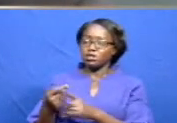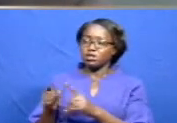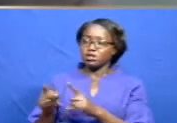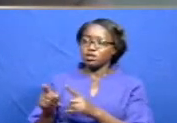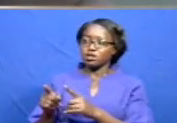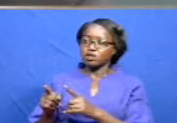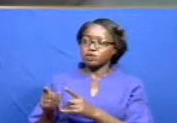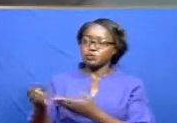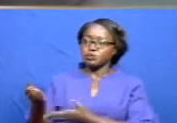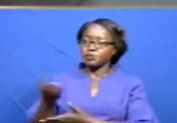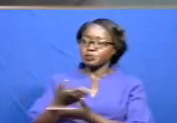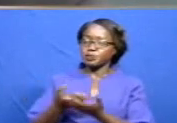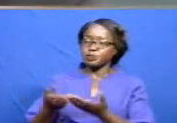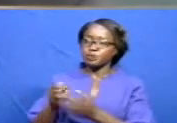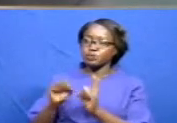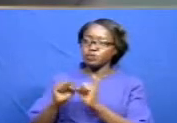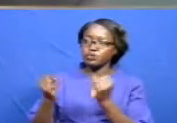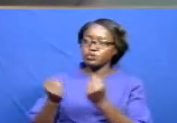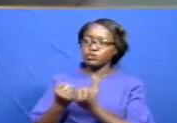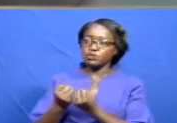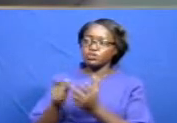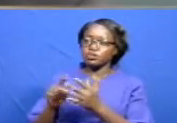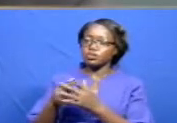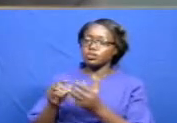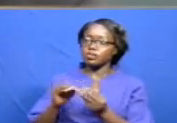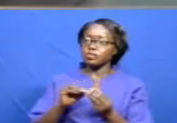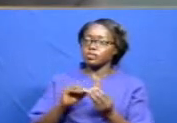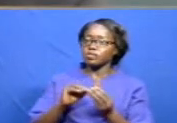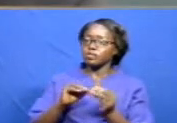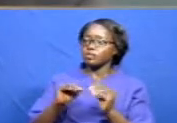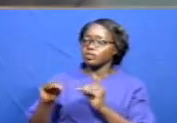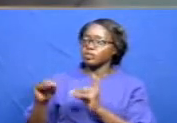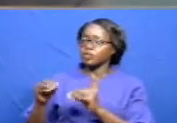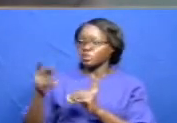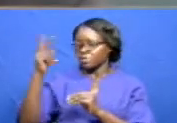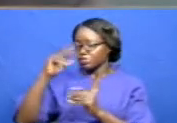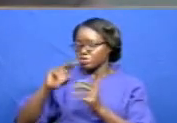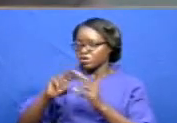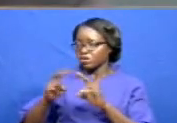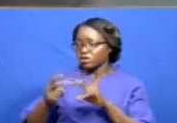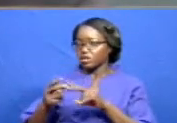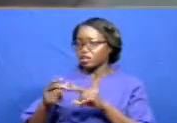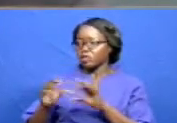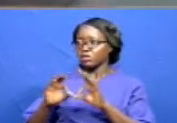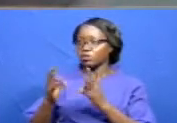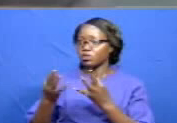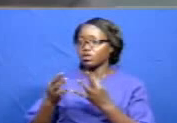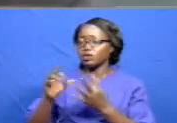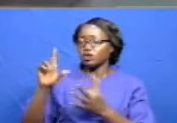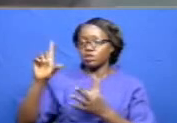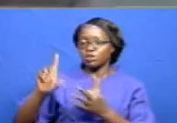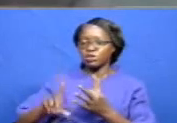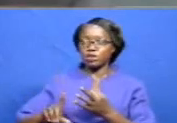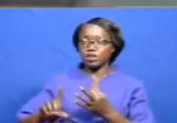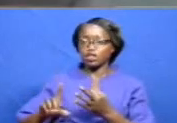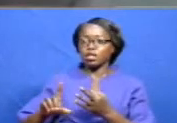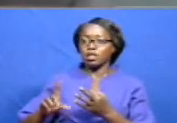the economy, as society begins to move from a physical contact world to a less lower touch, lower contact